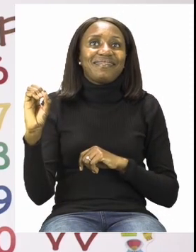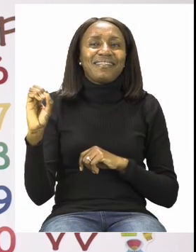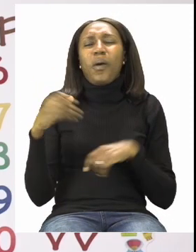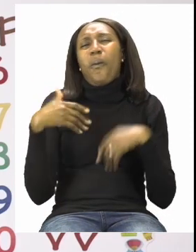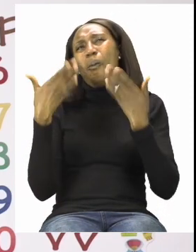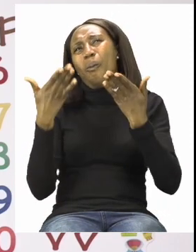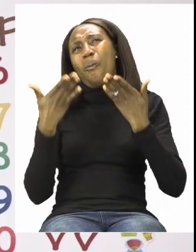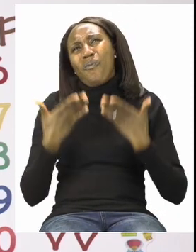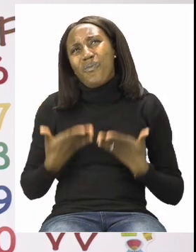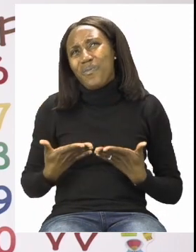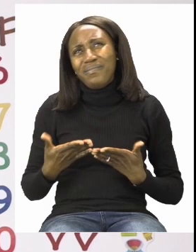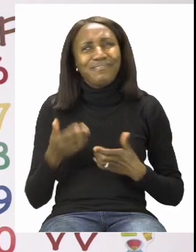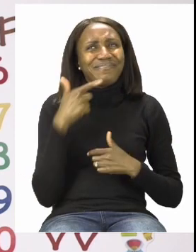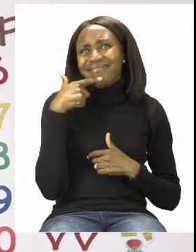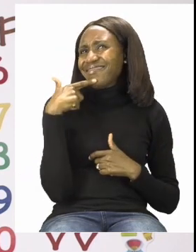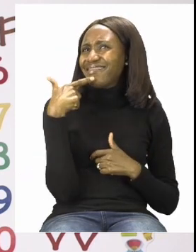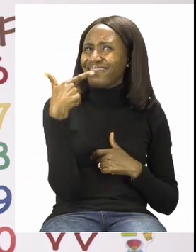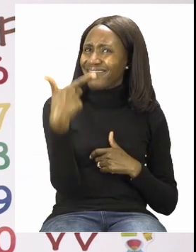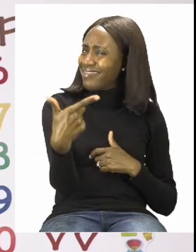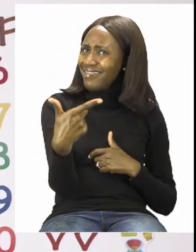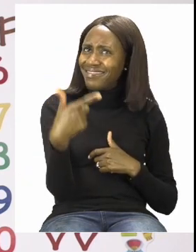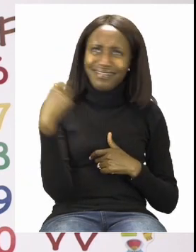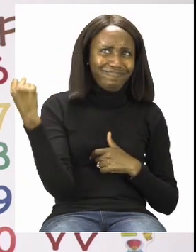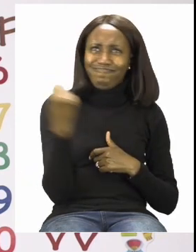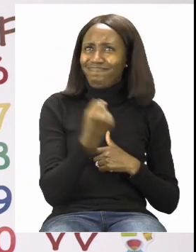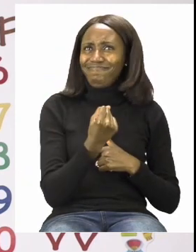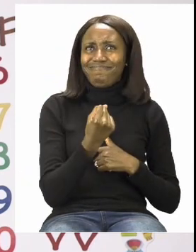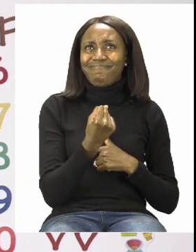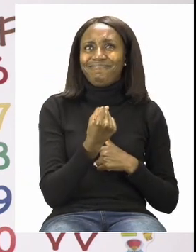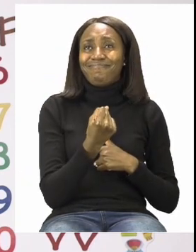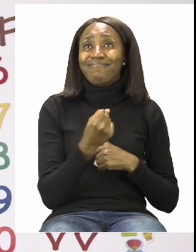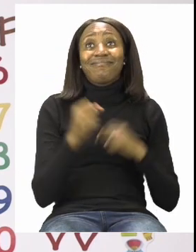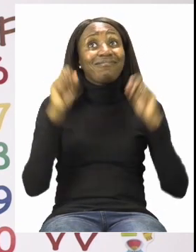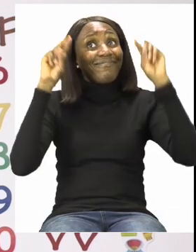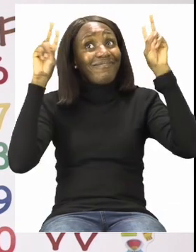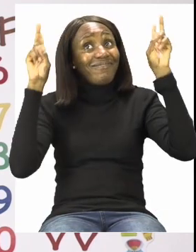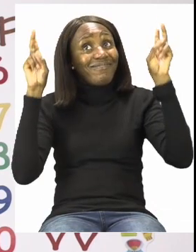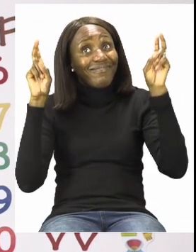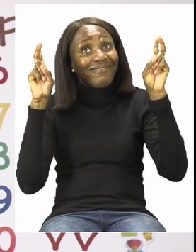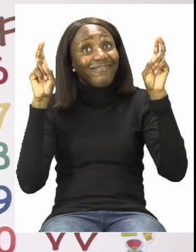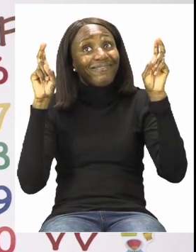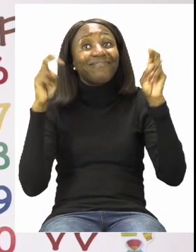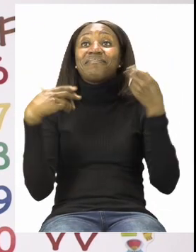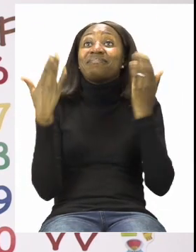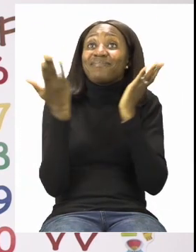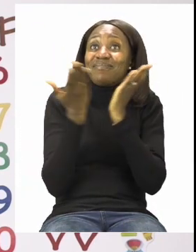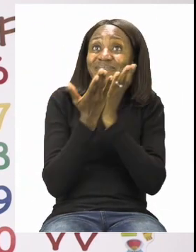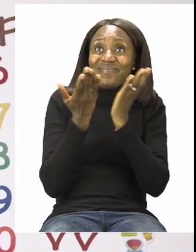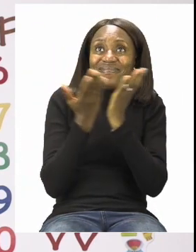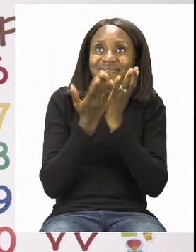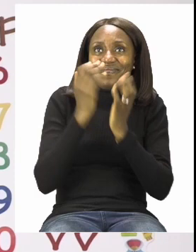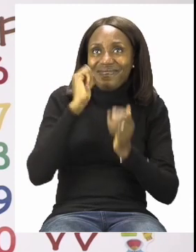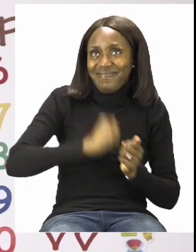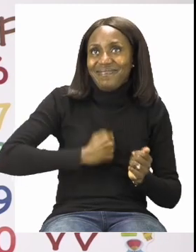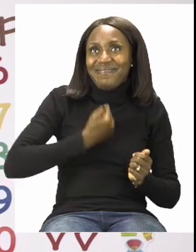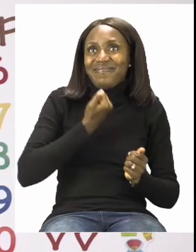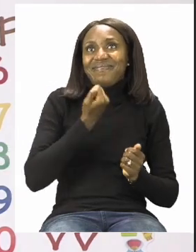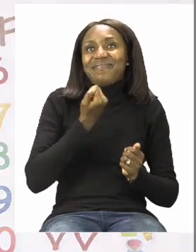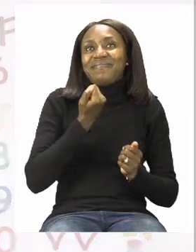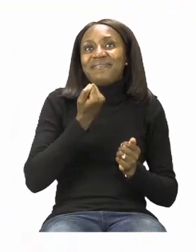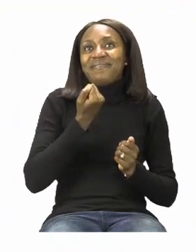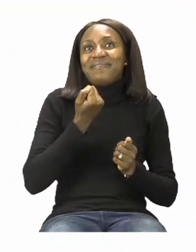and thank you so much for joining me today. Our theme this week is